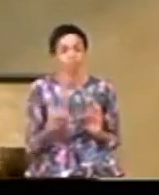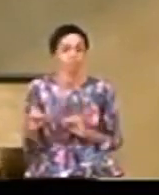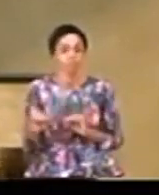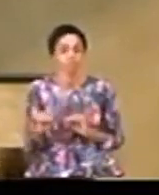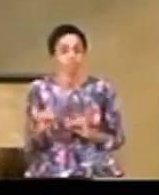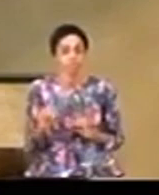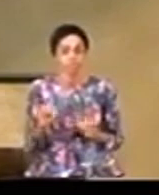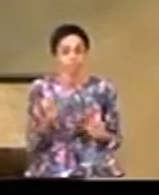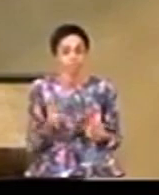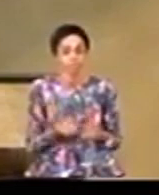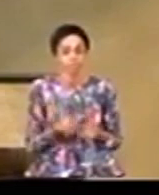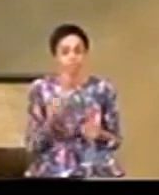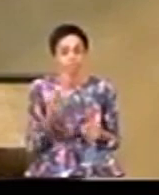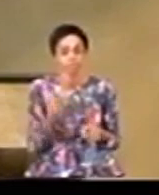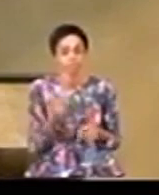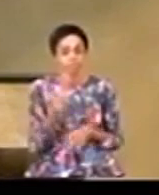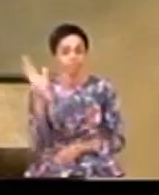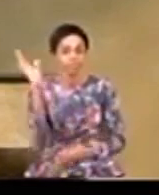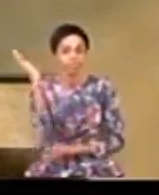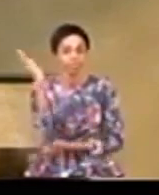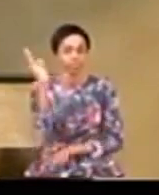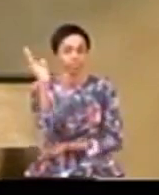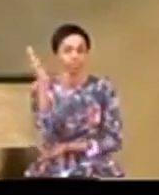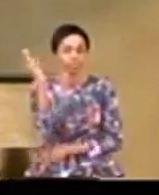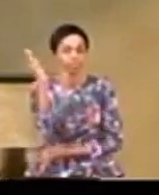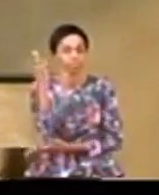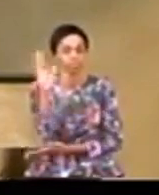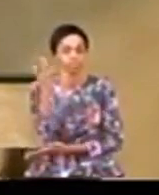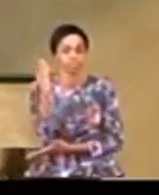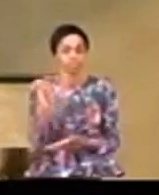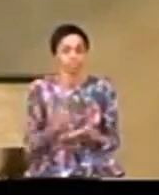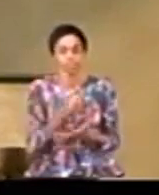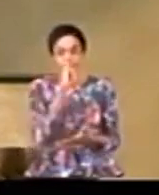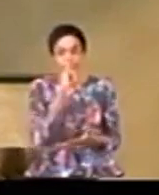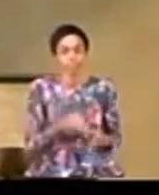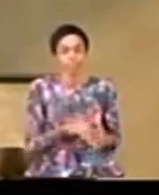I shall not be moved. Just like a tree that planted by the